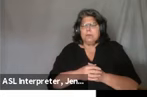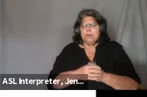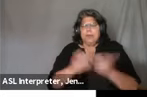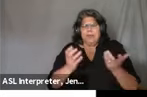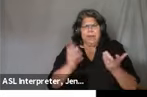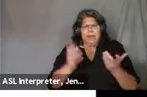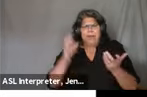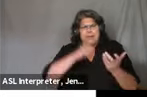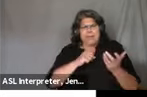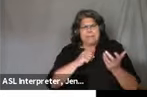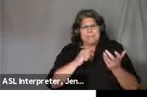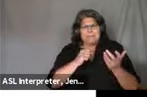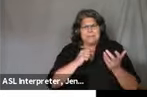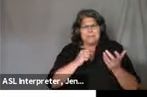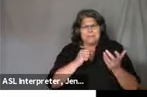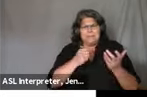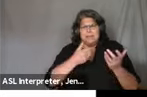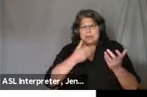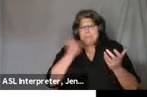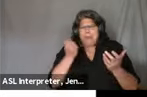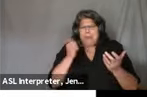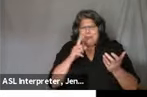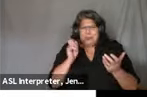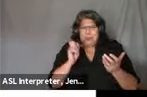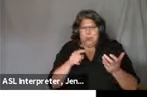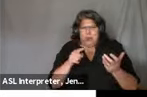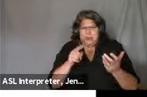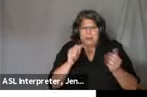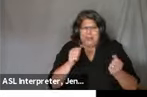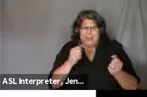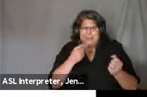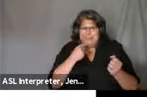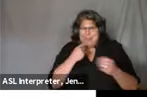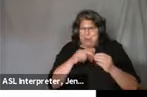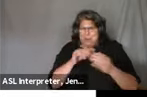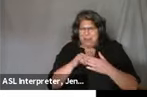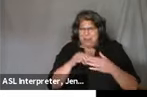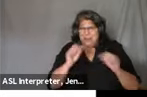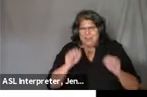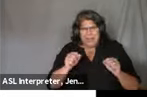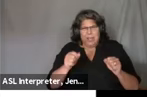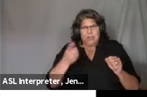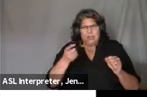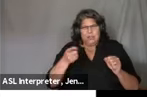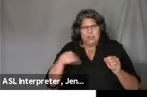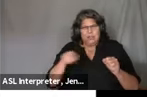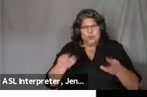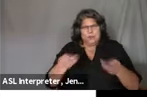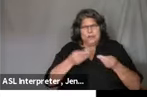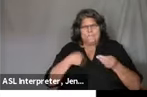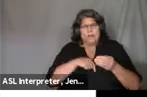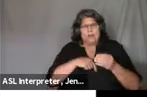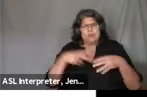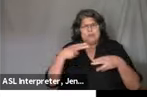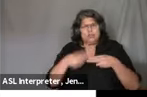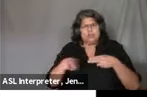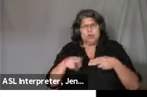guess the best question I can come up with on that would be, can you give a short summary